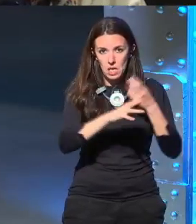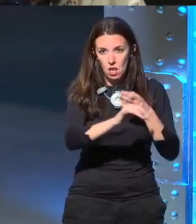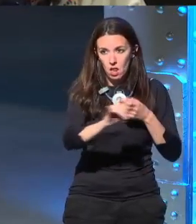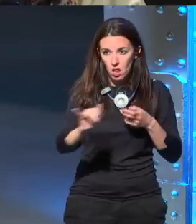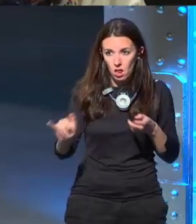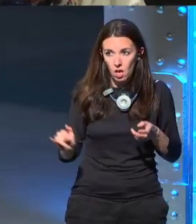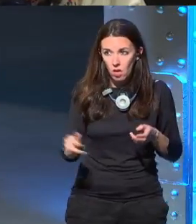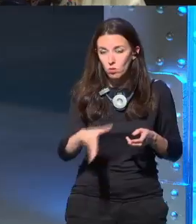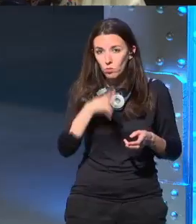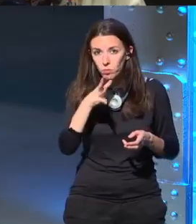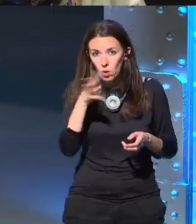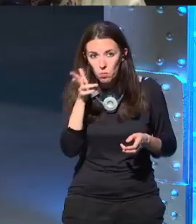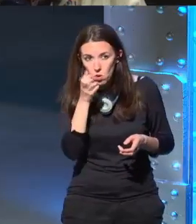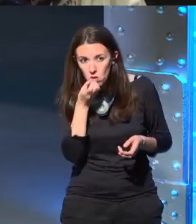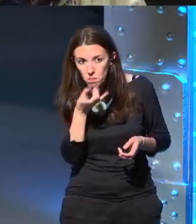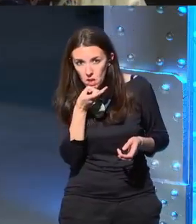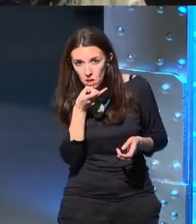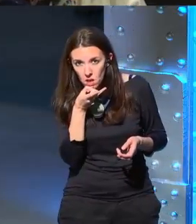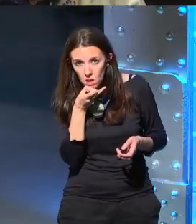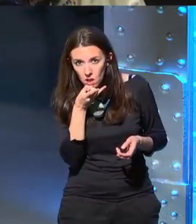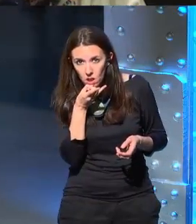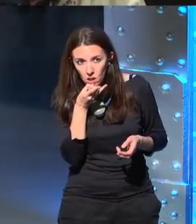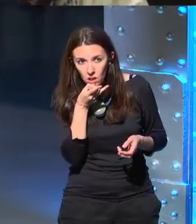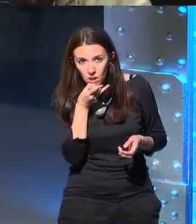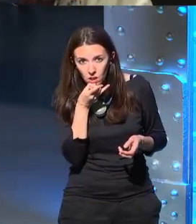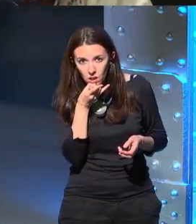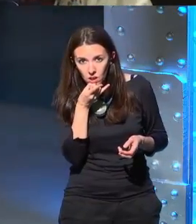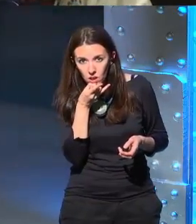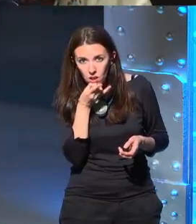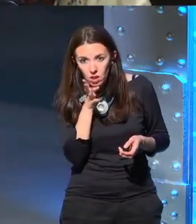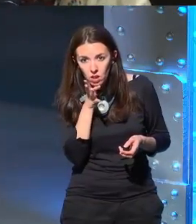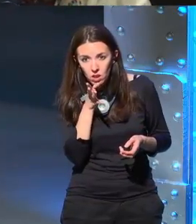and everything around things about creativity,